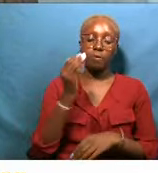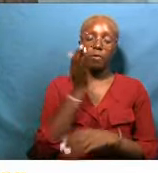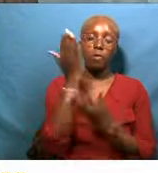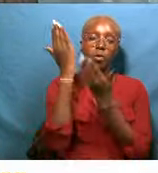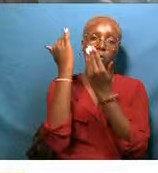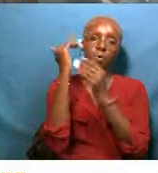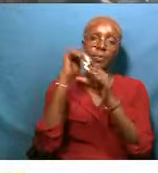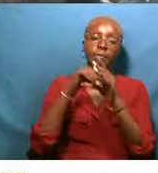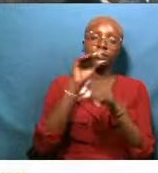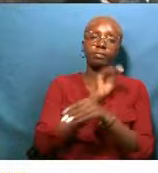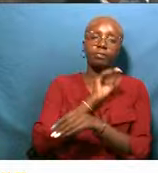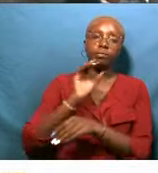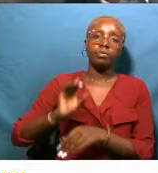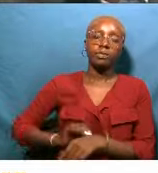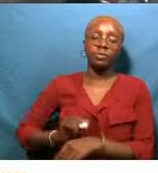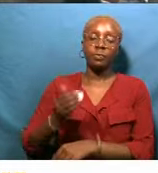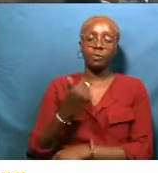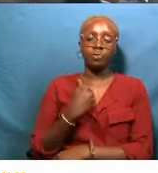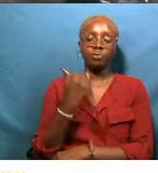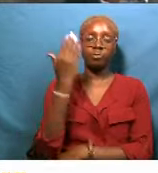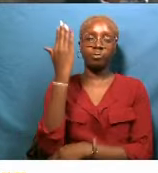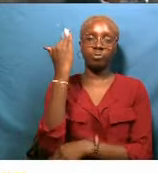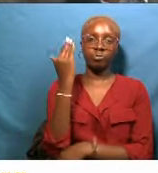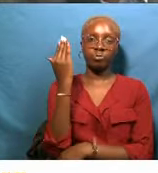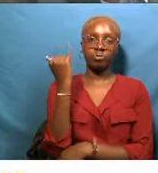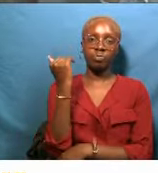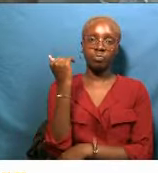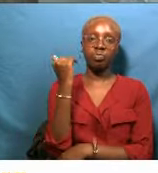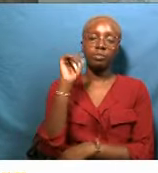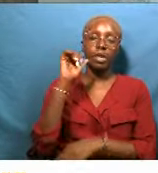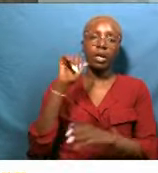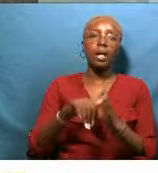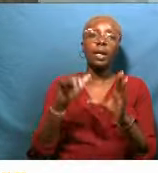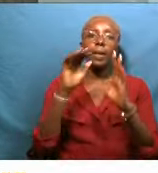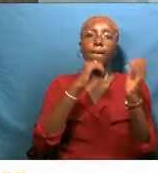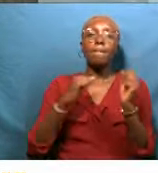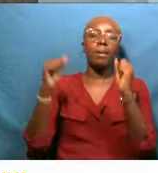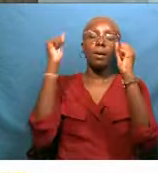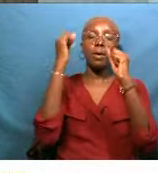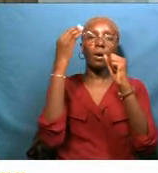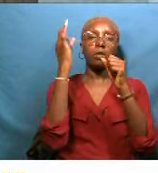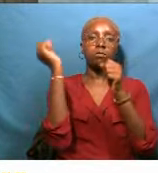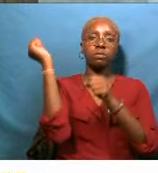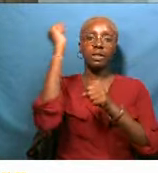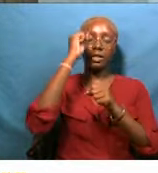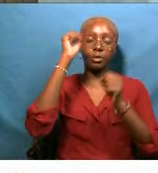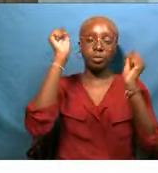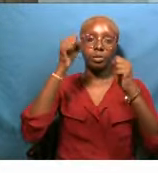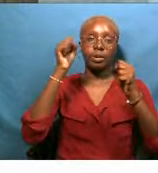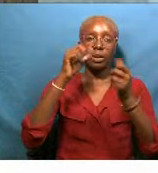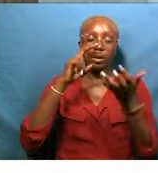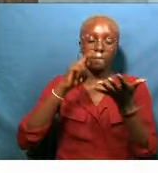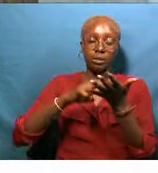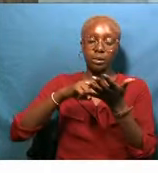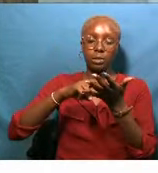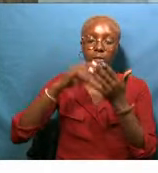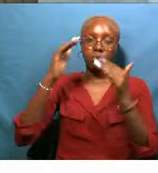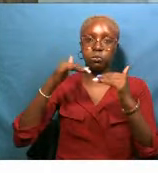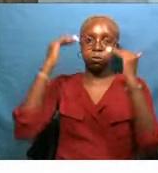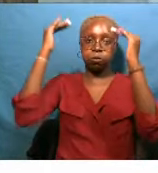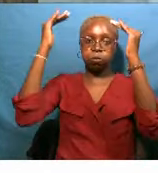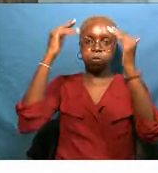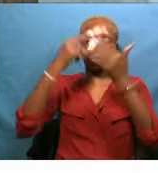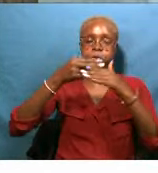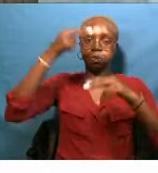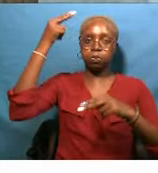have hope. In the power of the resurrection, we can be lifted high. We can get to places we have